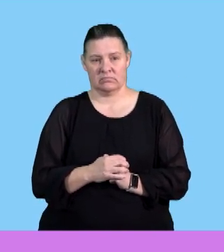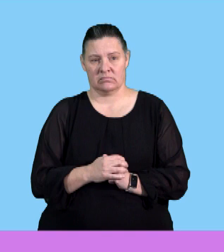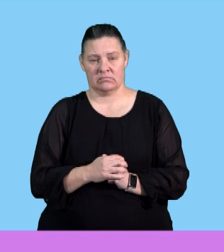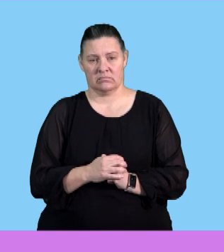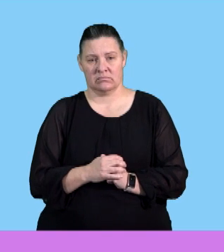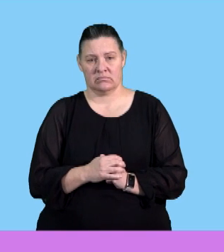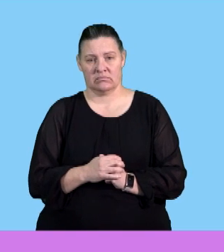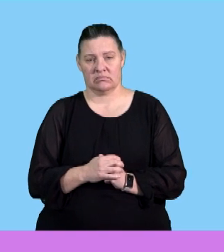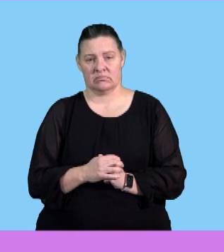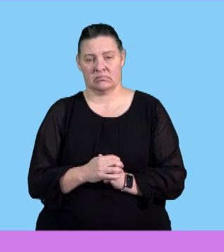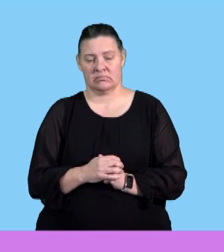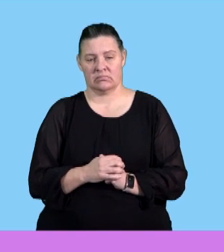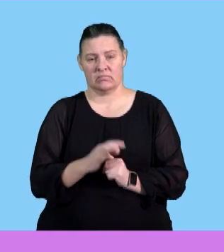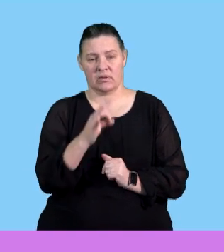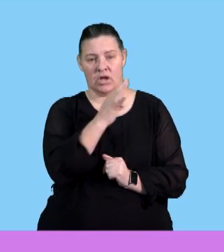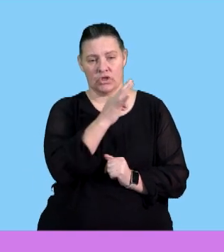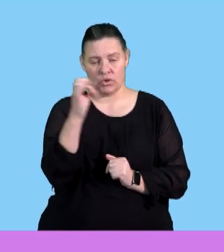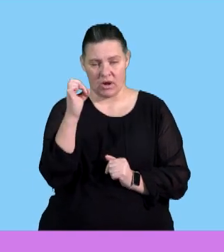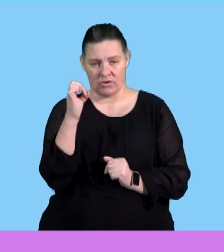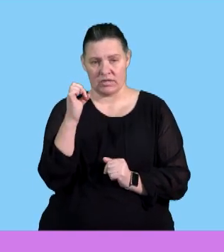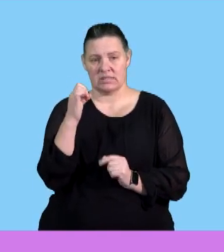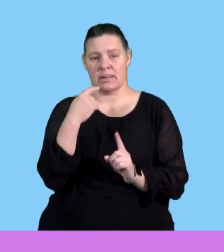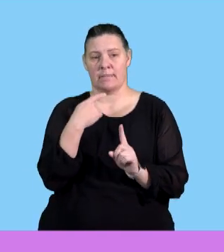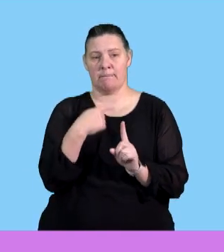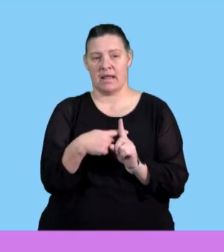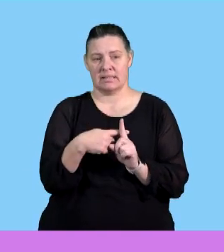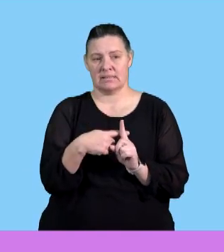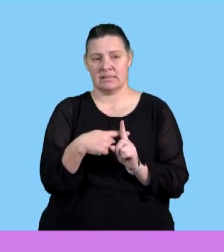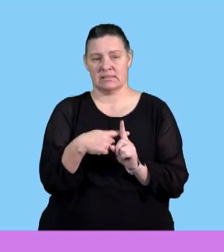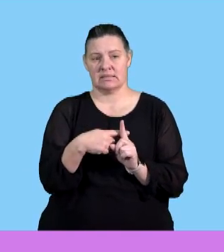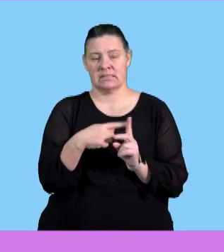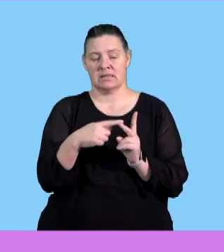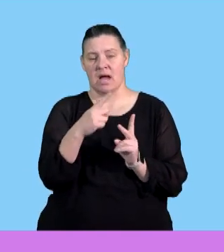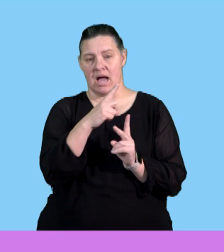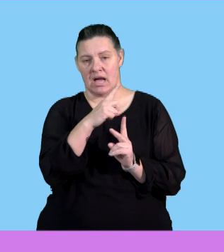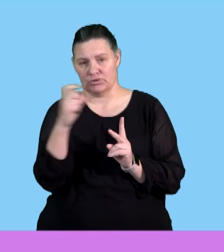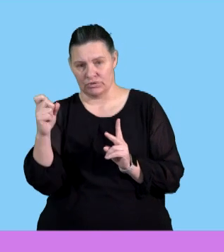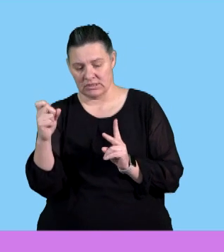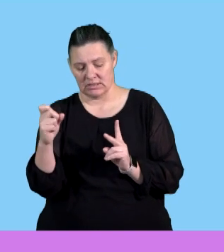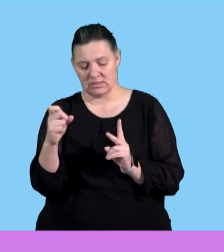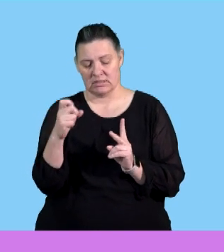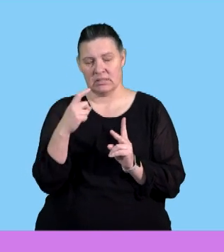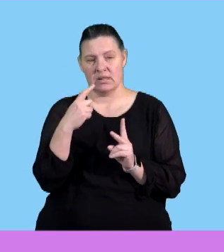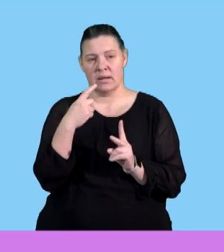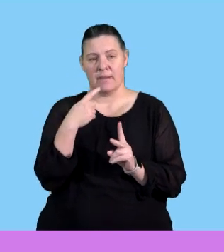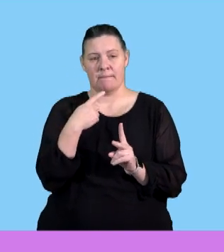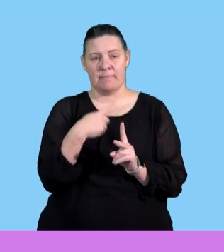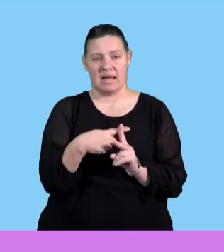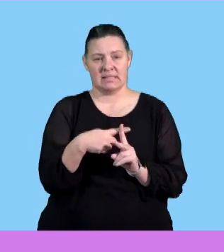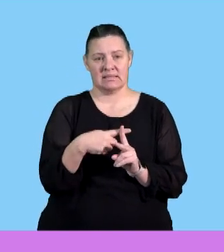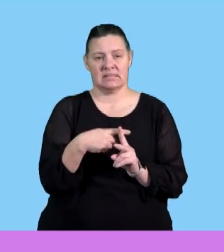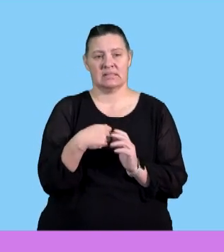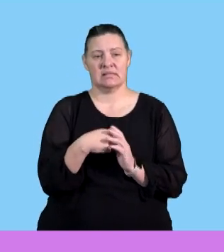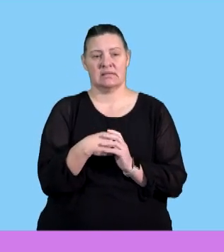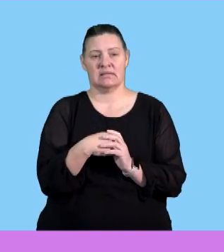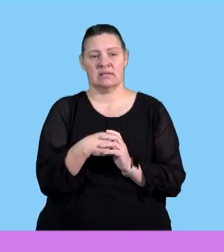So we're going to say the 300 Rand for the patties plus the 100 Rand